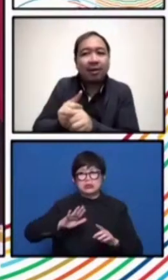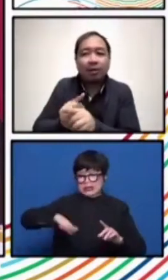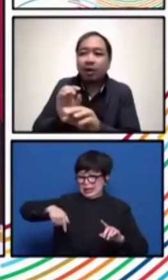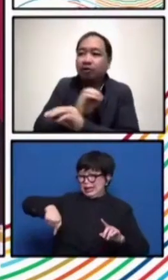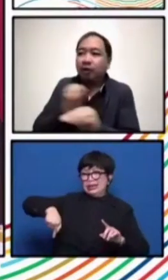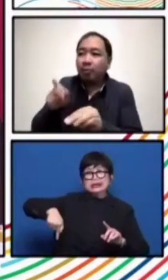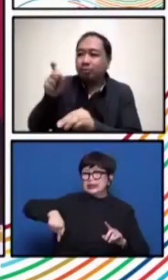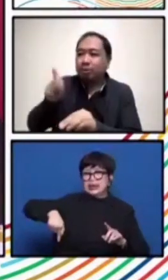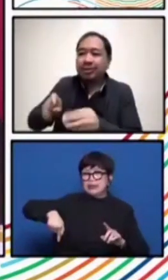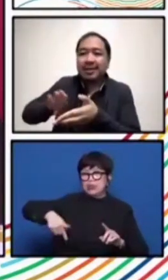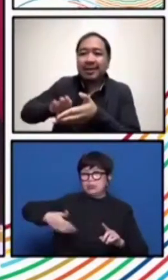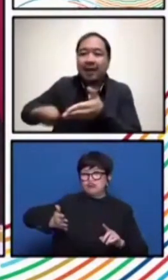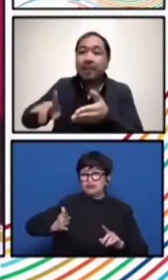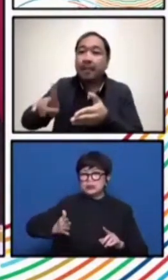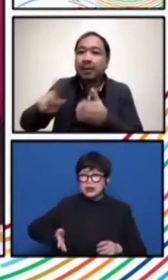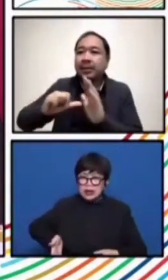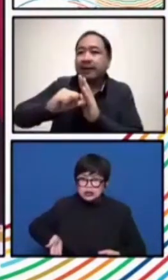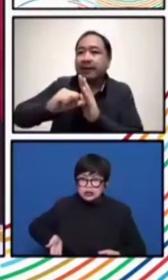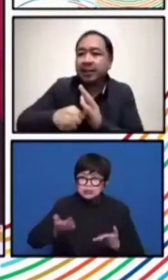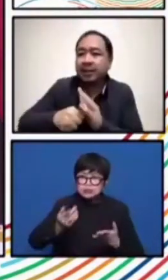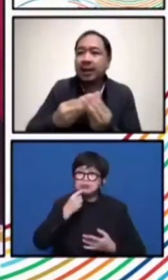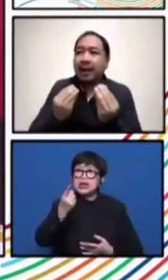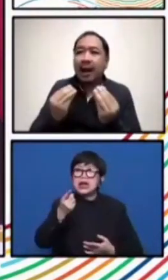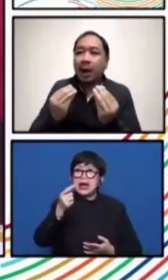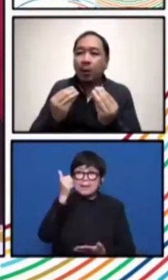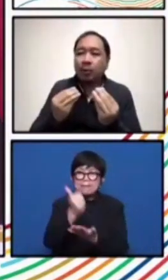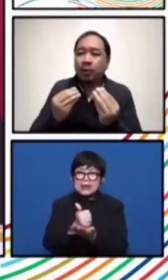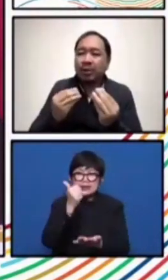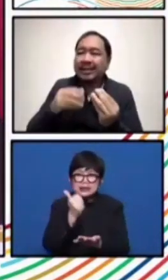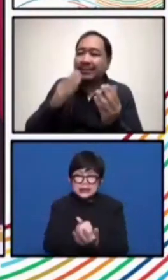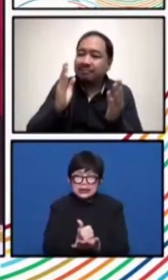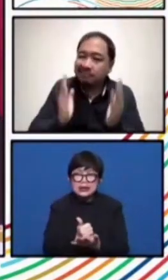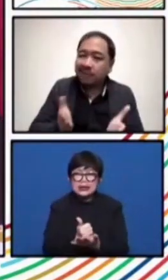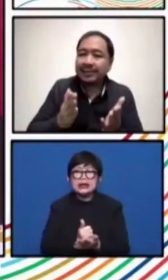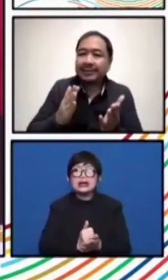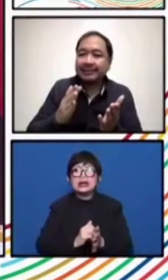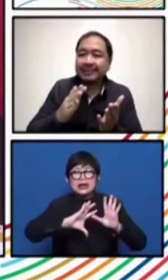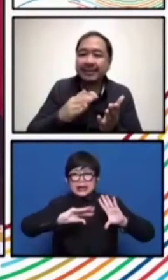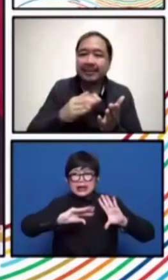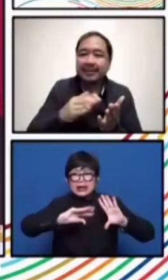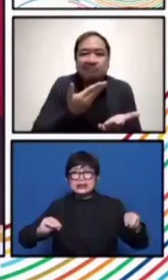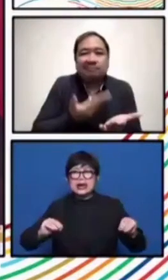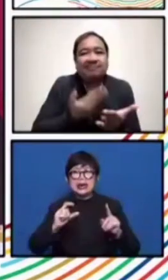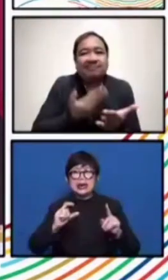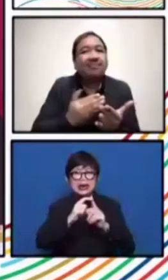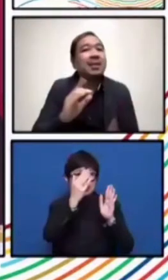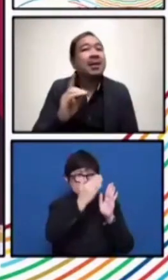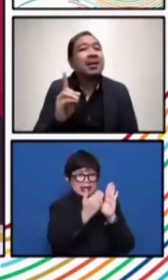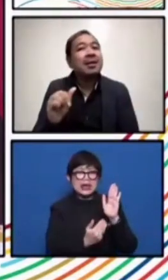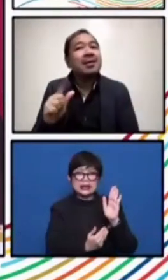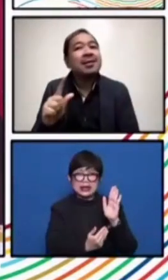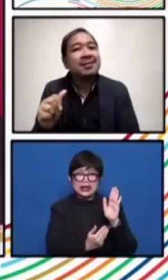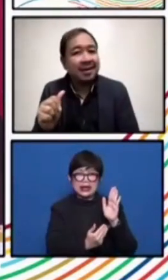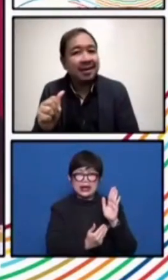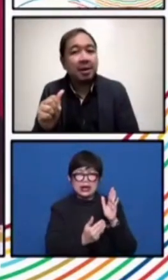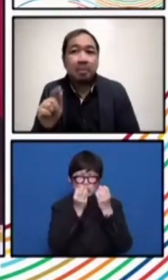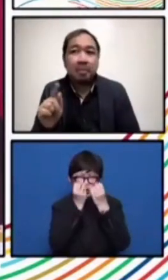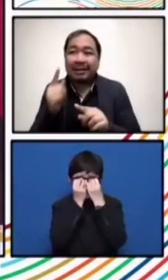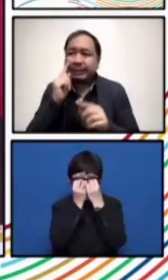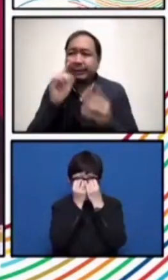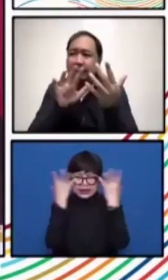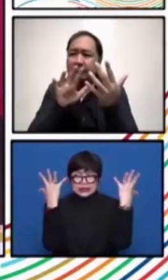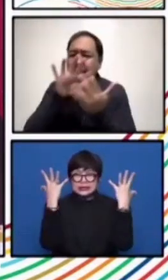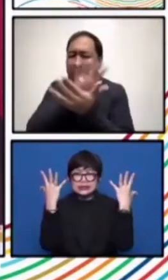of working more with data which sounds very obvious but we did not have a very systematic approach